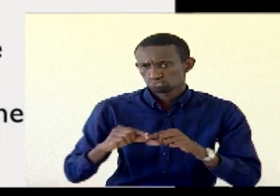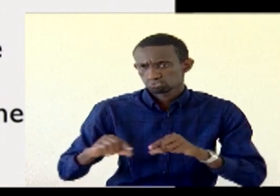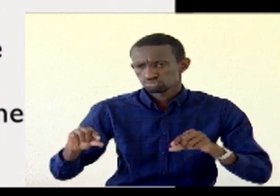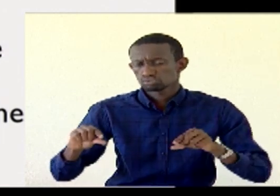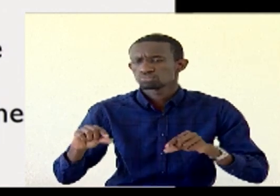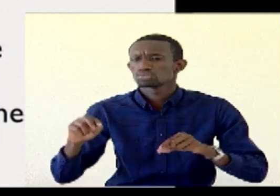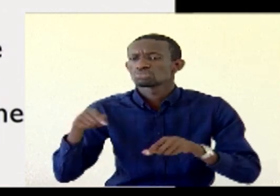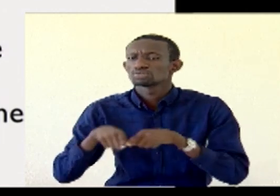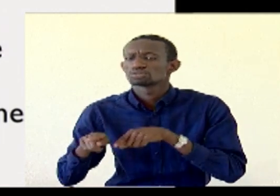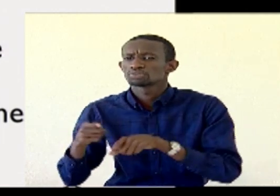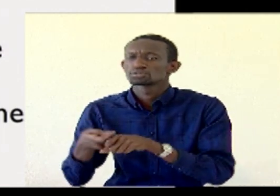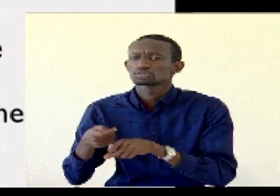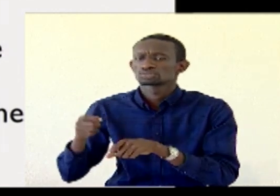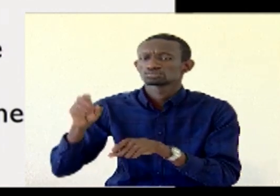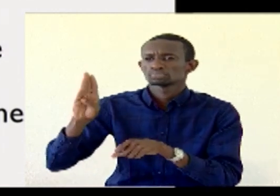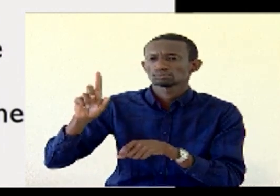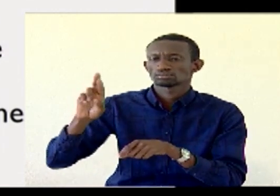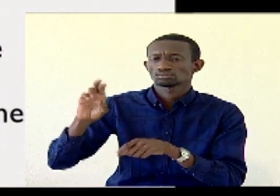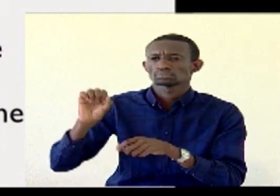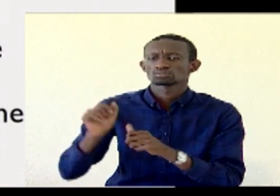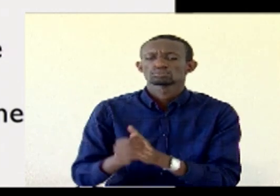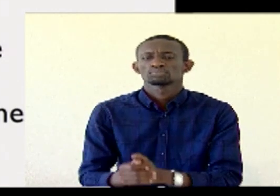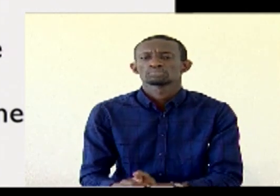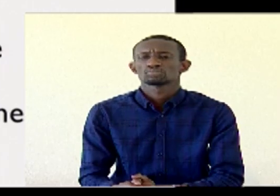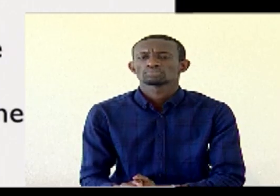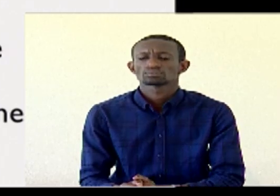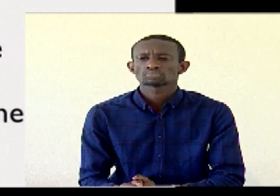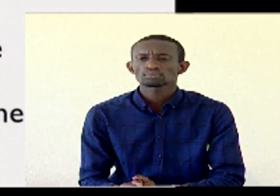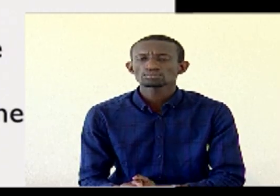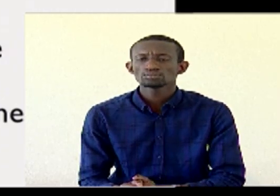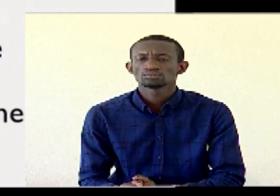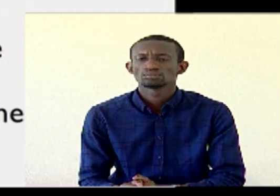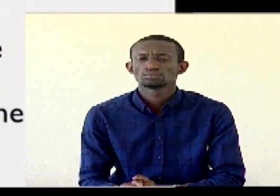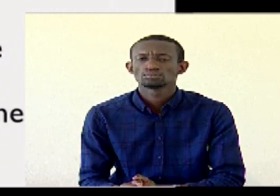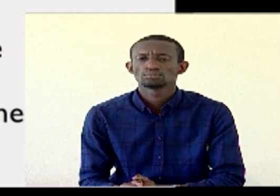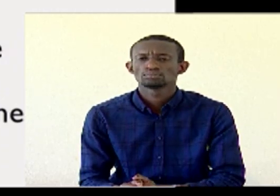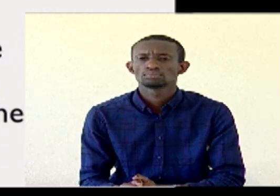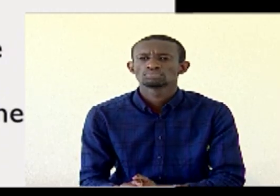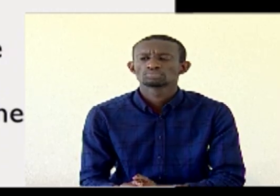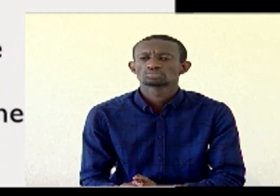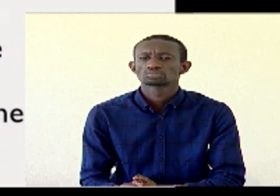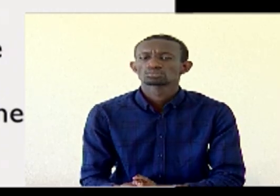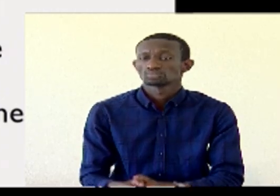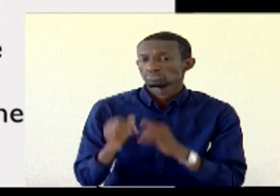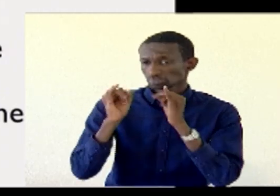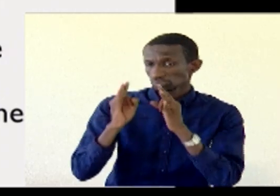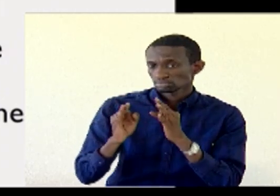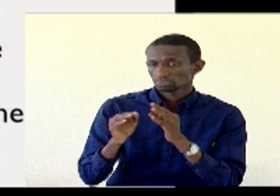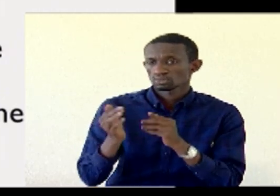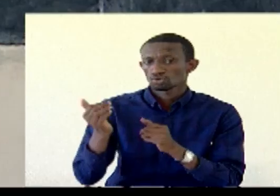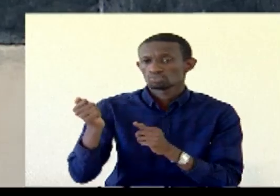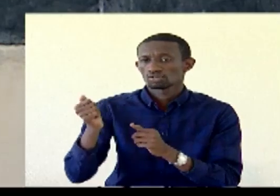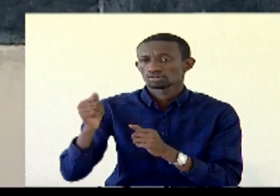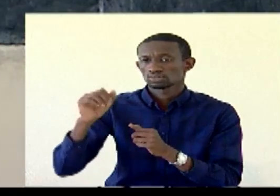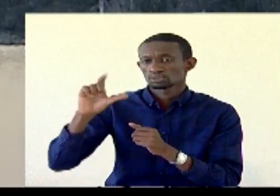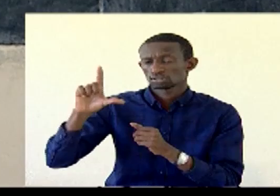like a rubber band around the opening of the bladder. So if you know like a rubber band, if I'm trying